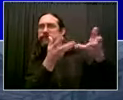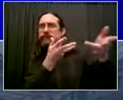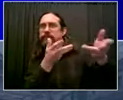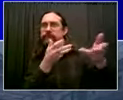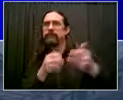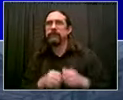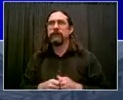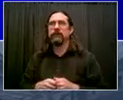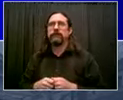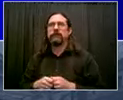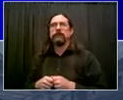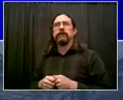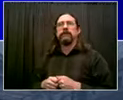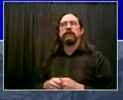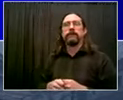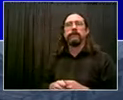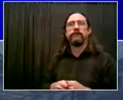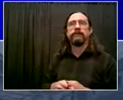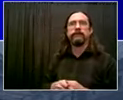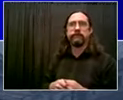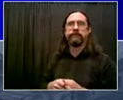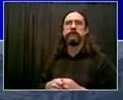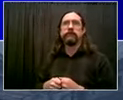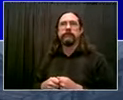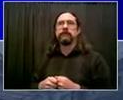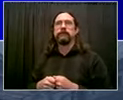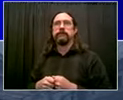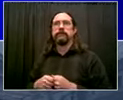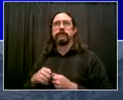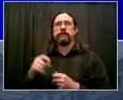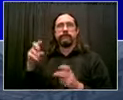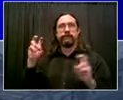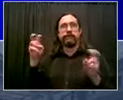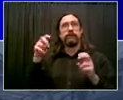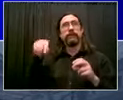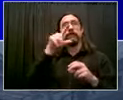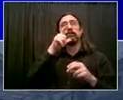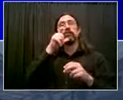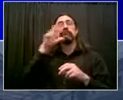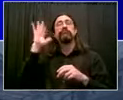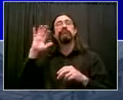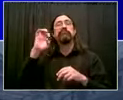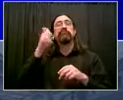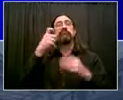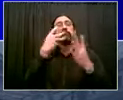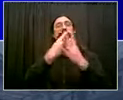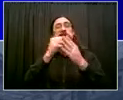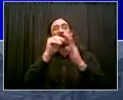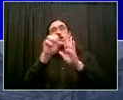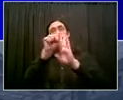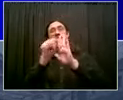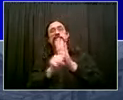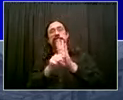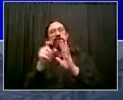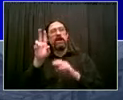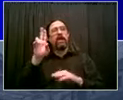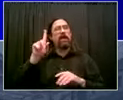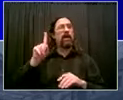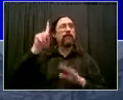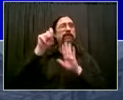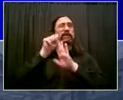They are four times more likely to be involved in gun violence than others who have been involved in the criminal justice system.